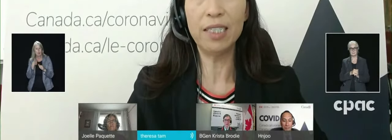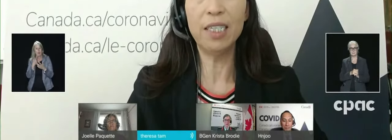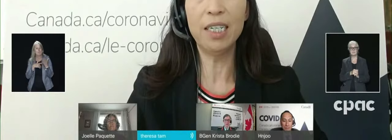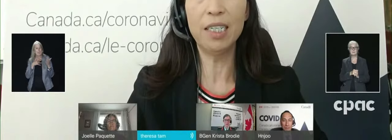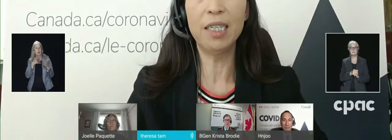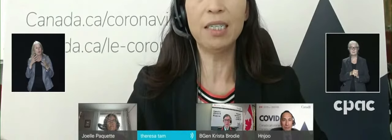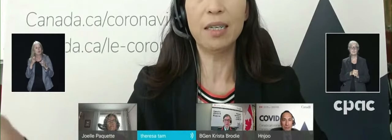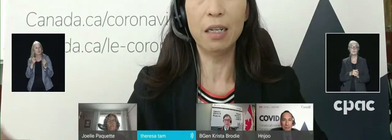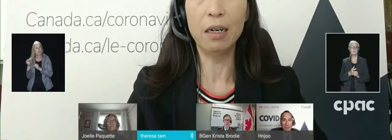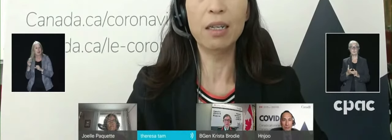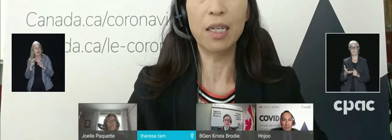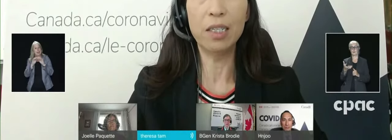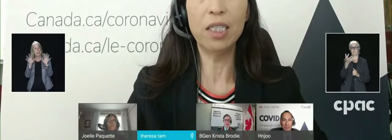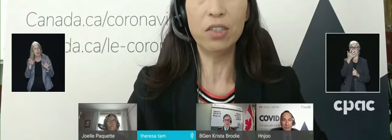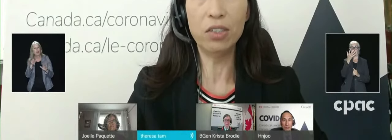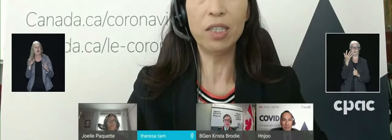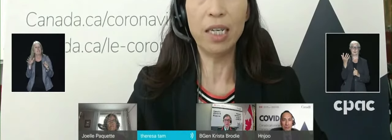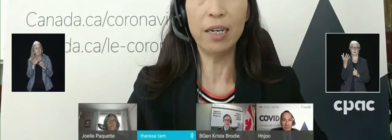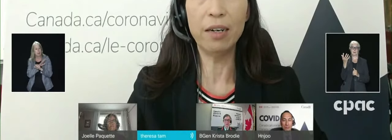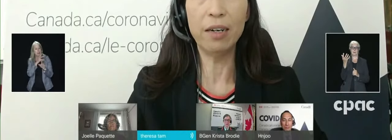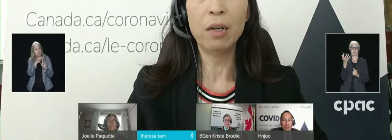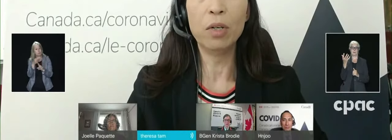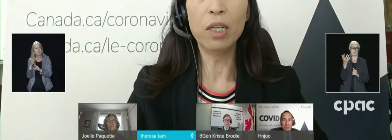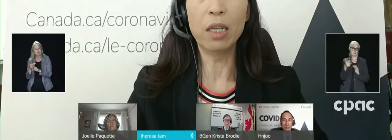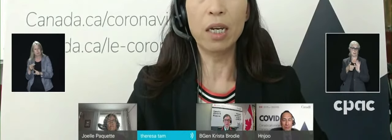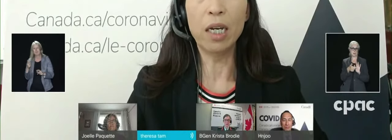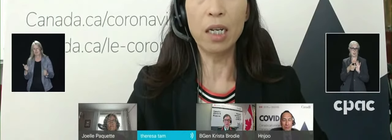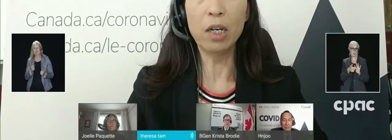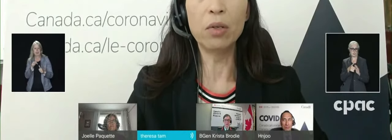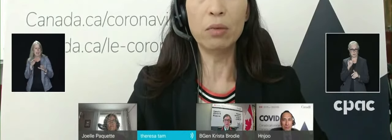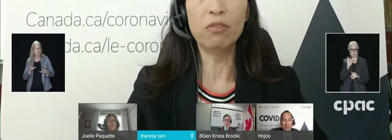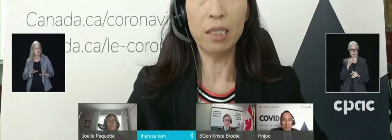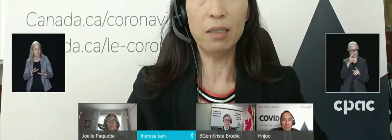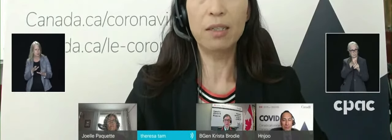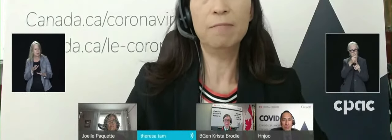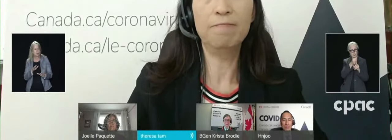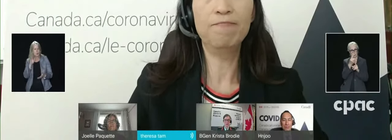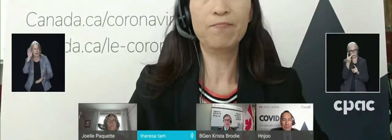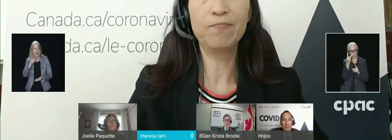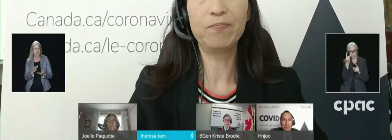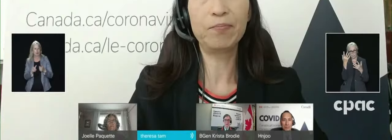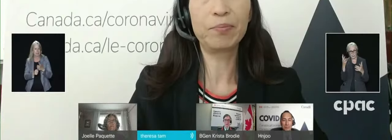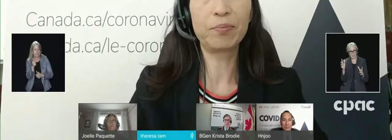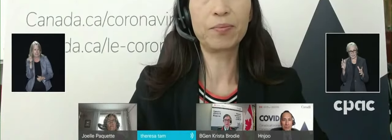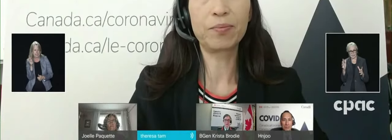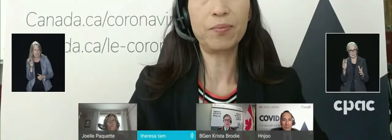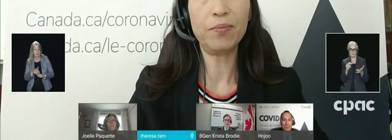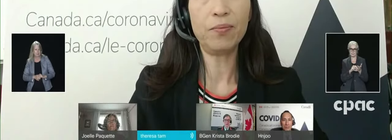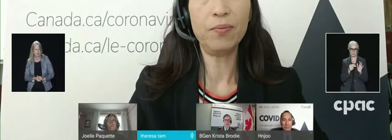fully vaccinated, there's a lot that you can do now with a lowered risk.